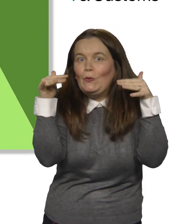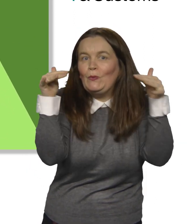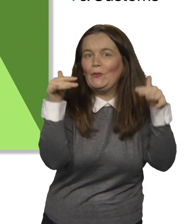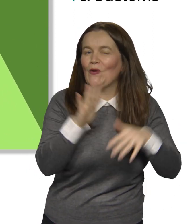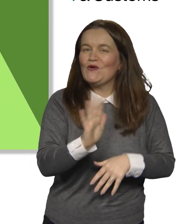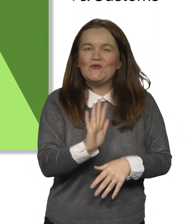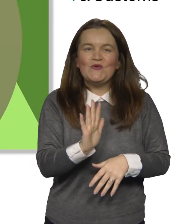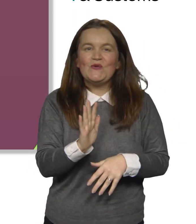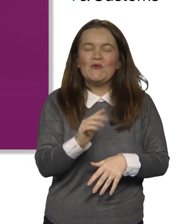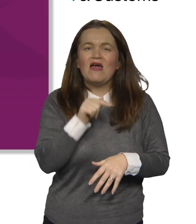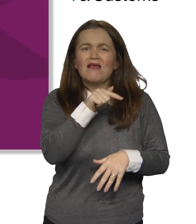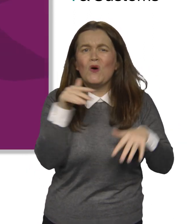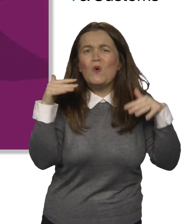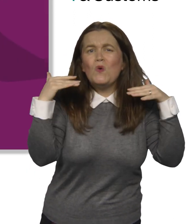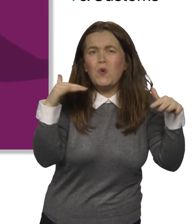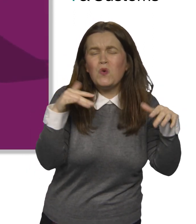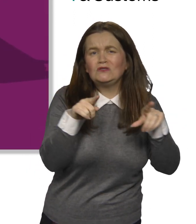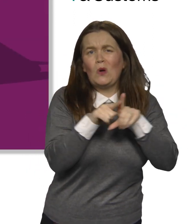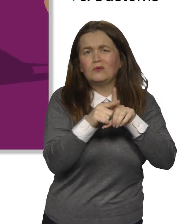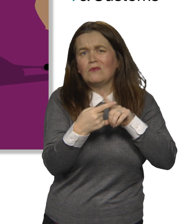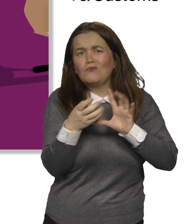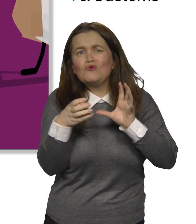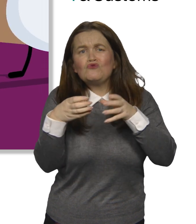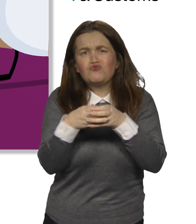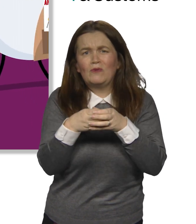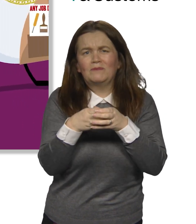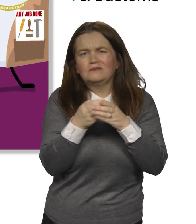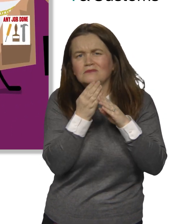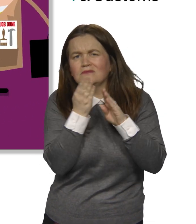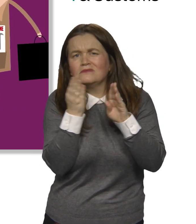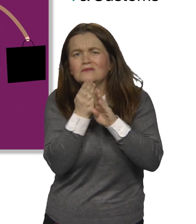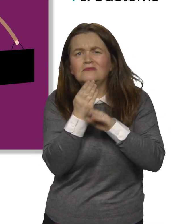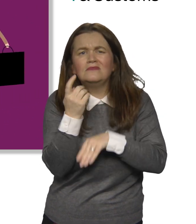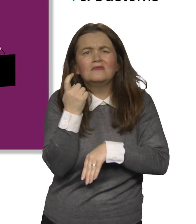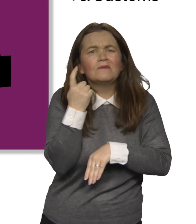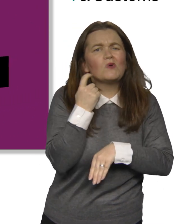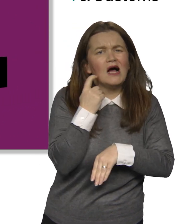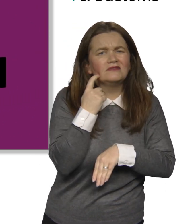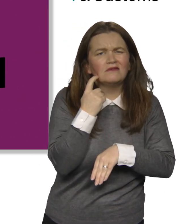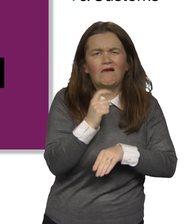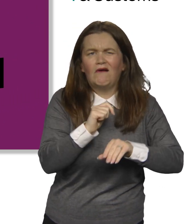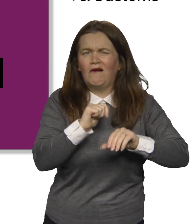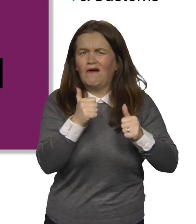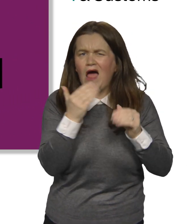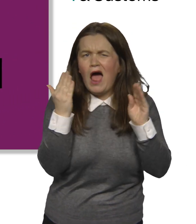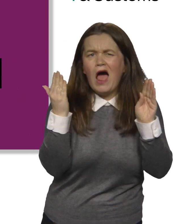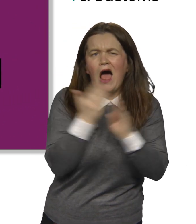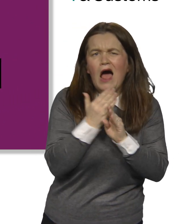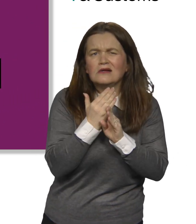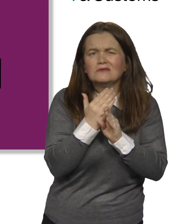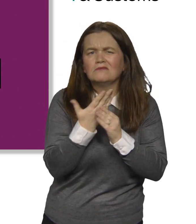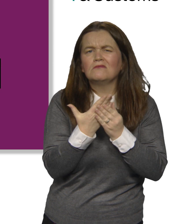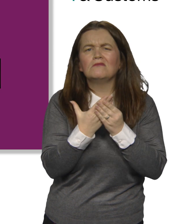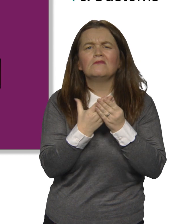down. These ghosts aren't the spooky supernatural variety, but they, and a similar group called moonlighters, are good at